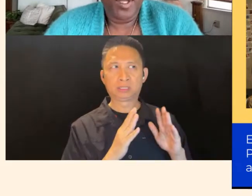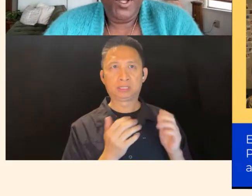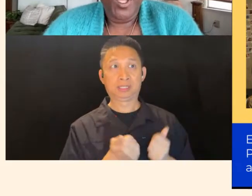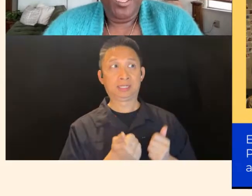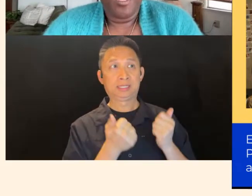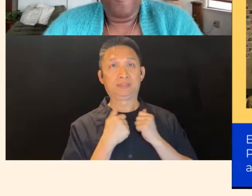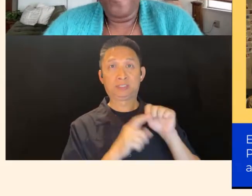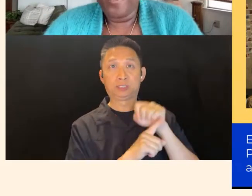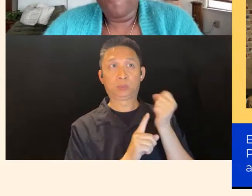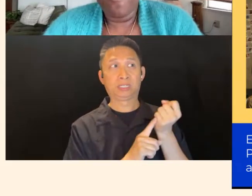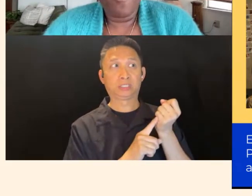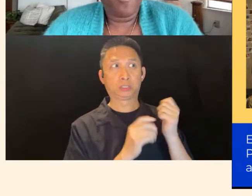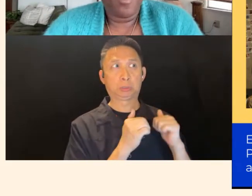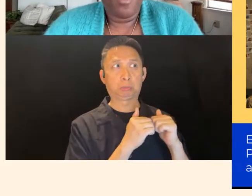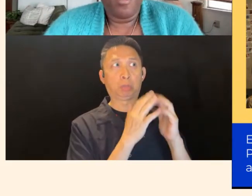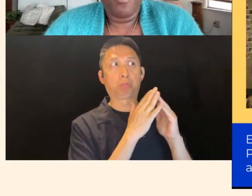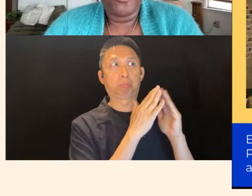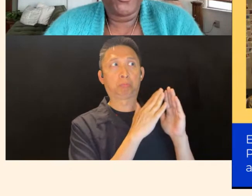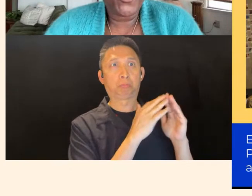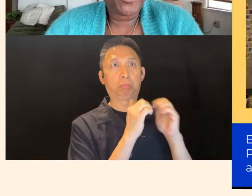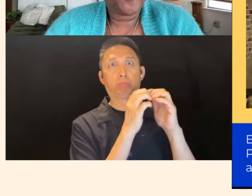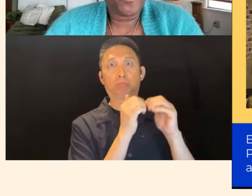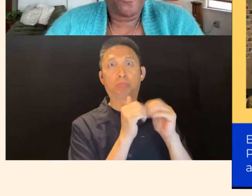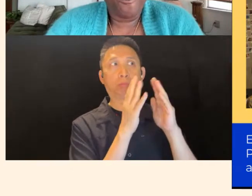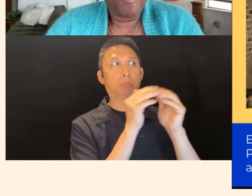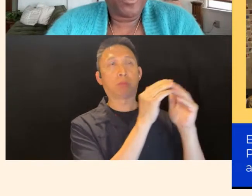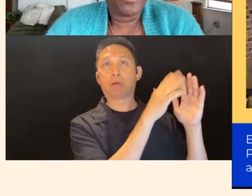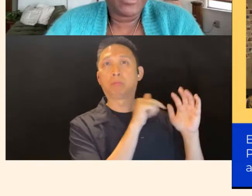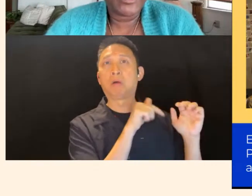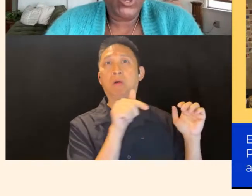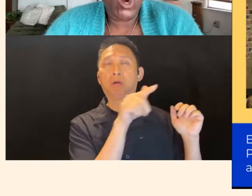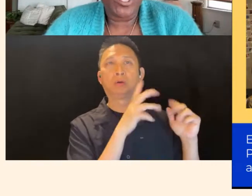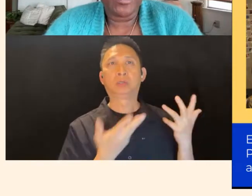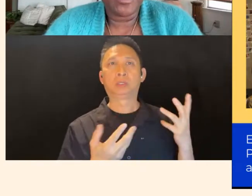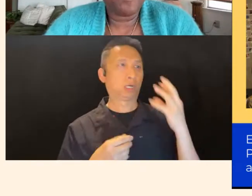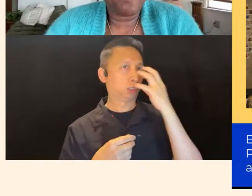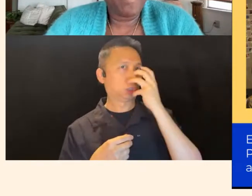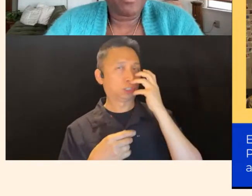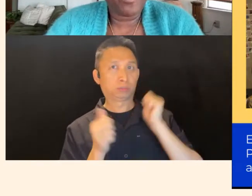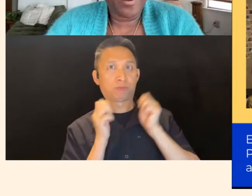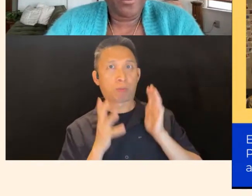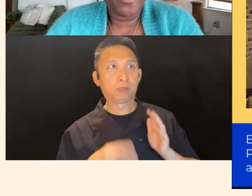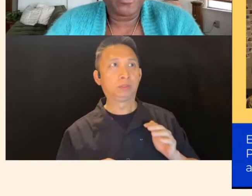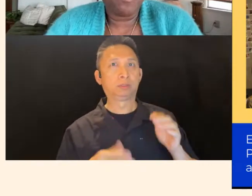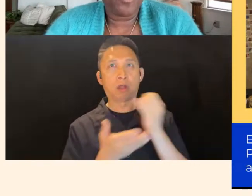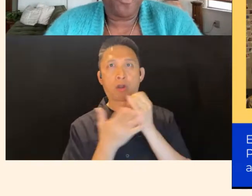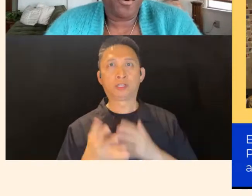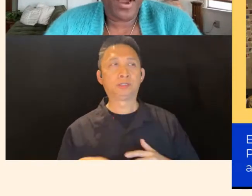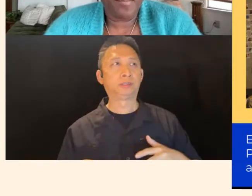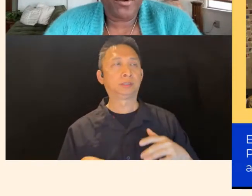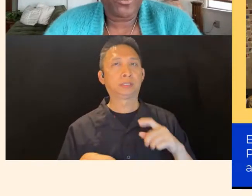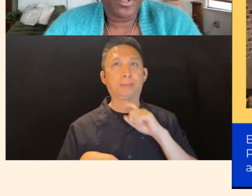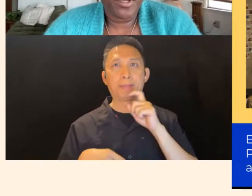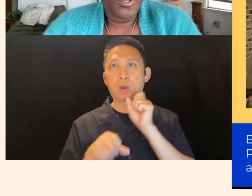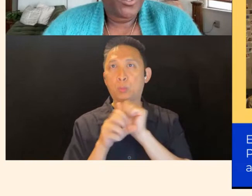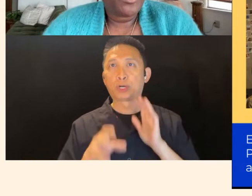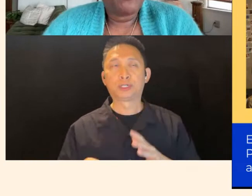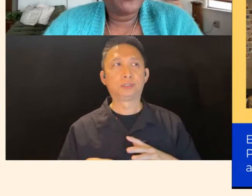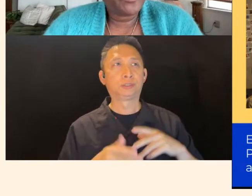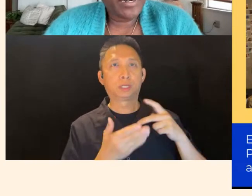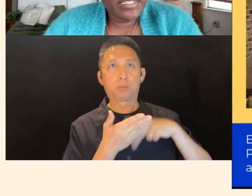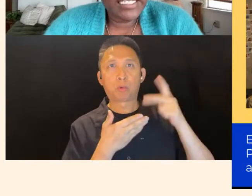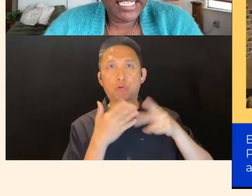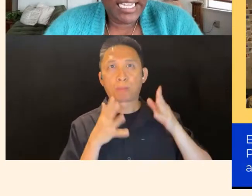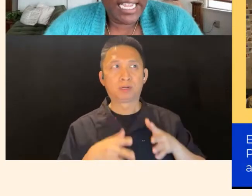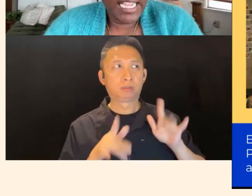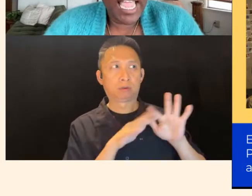up. There were circus performers and artists and metal workers and programmers. What